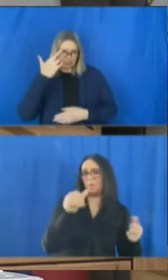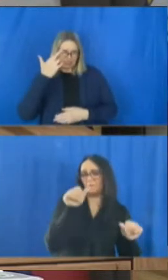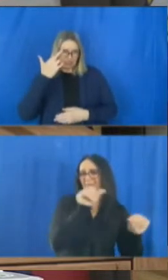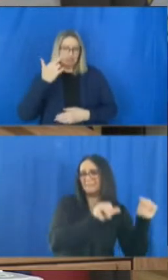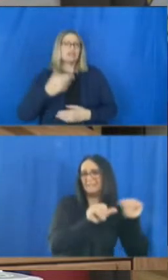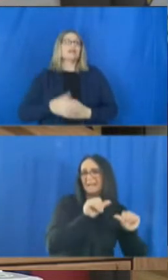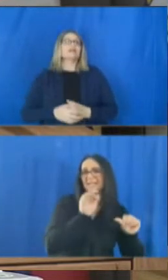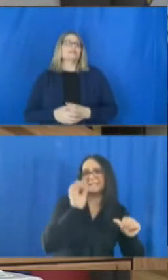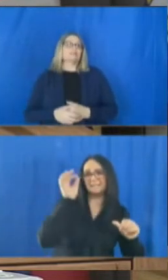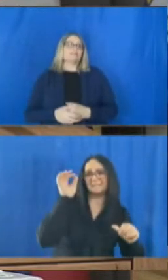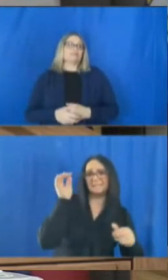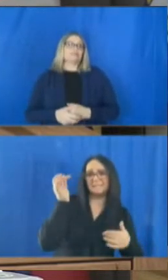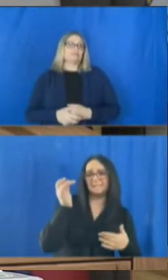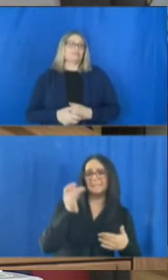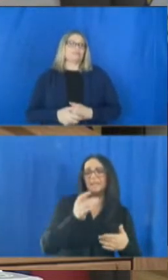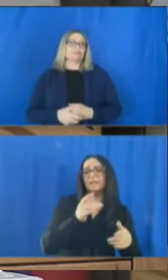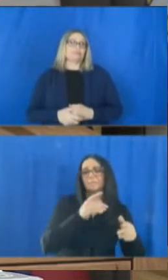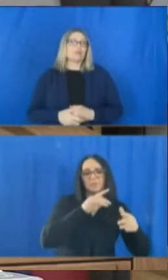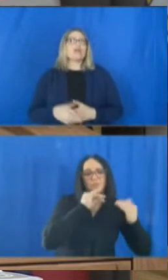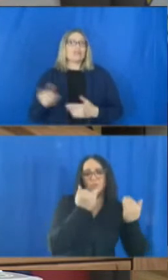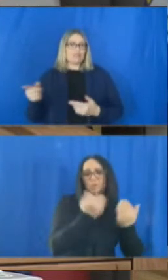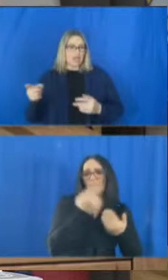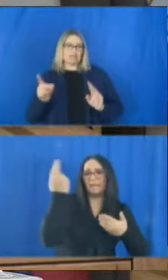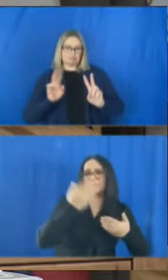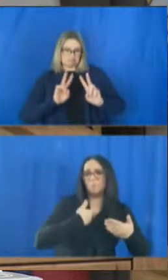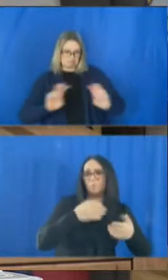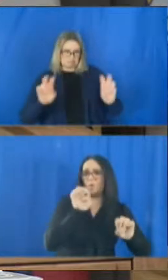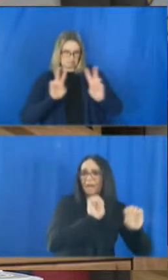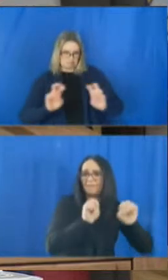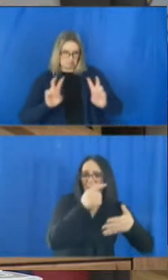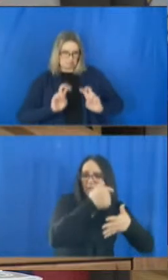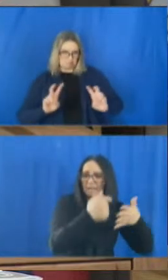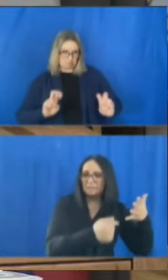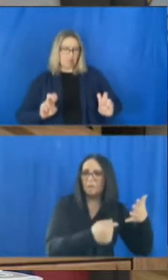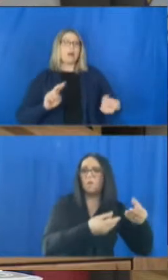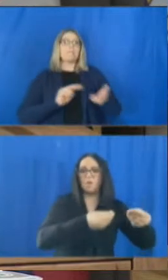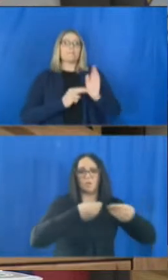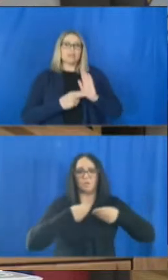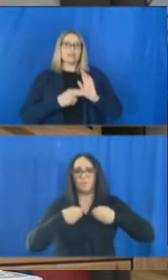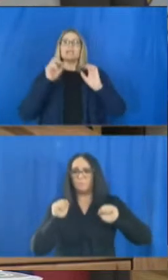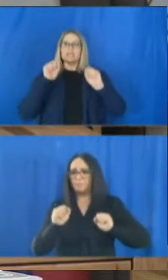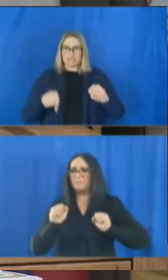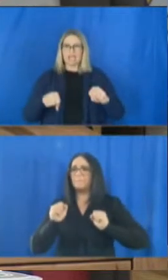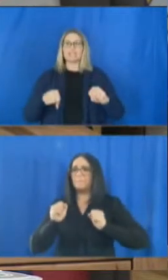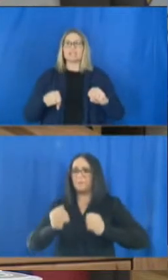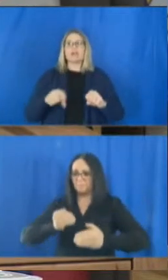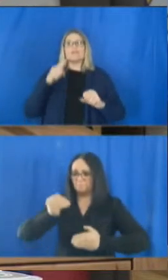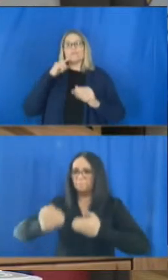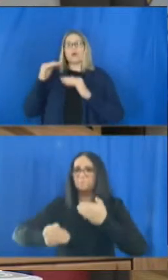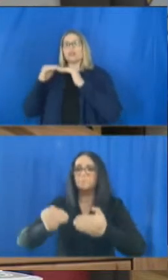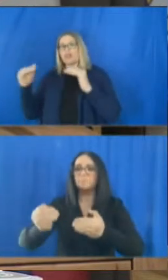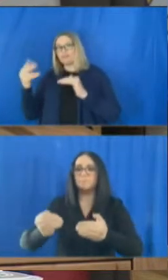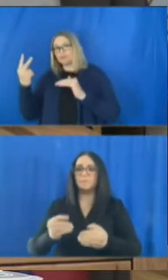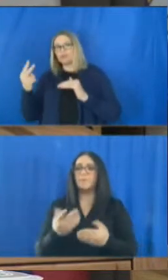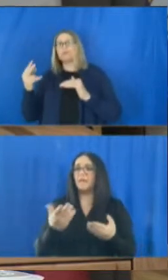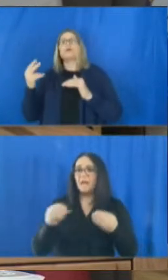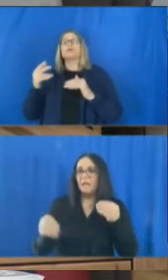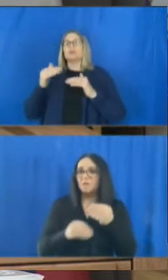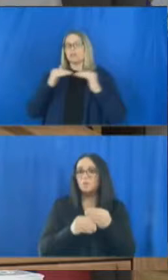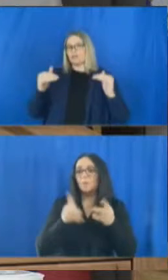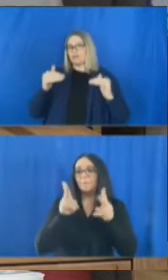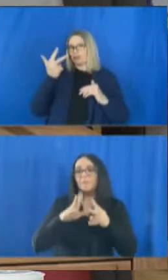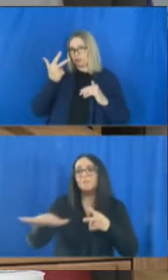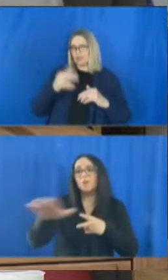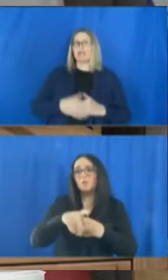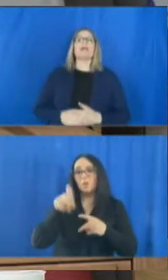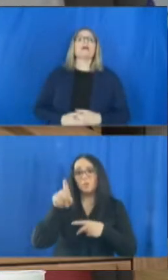are following the rules and getting vaccinated, be able to enjoy that and get their kids back to living as much of a normal life as possible. Mr. Waugh, do you have